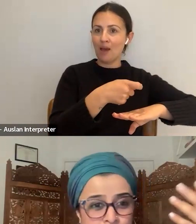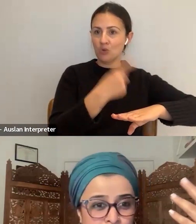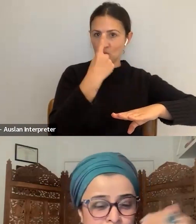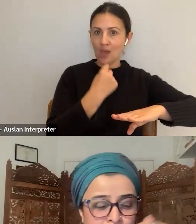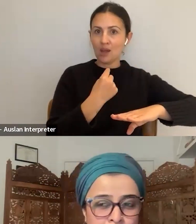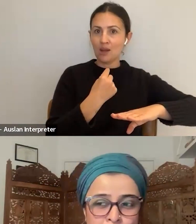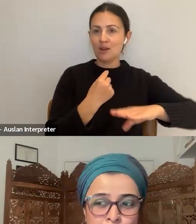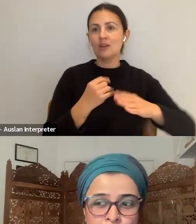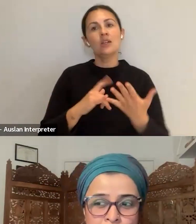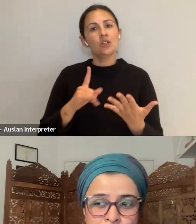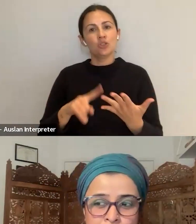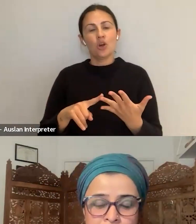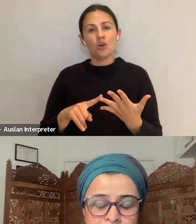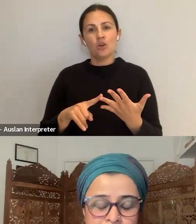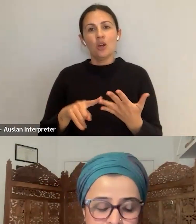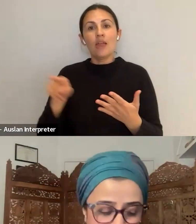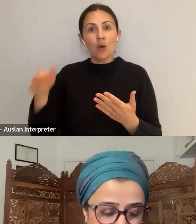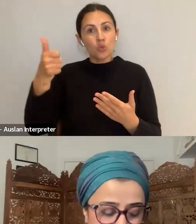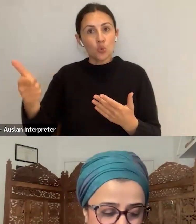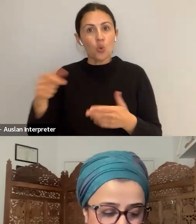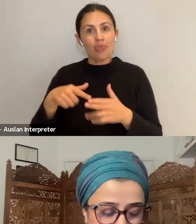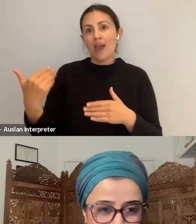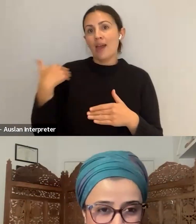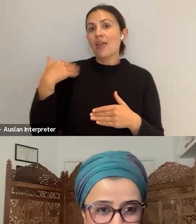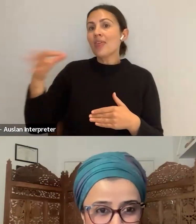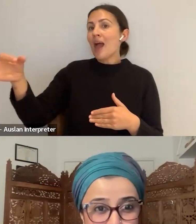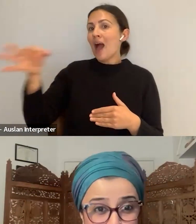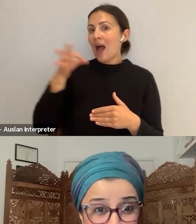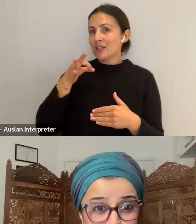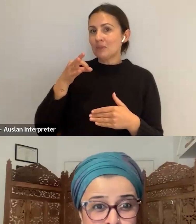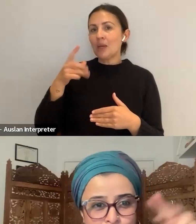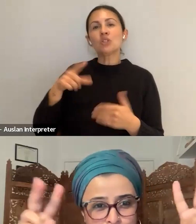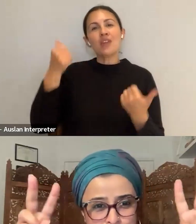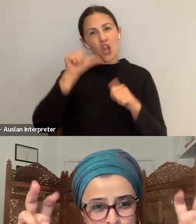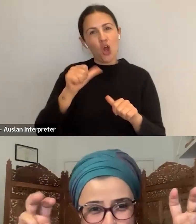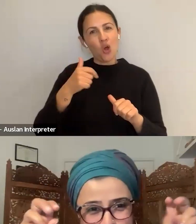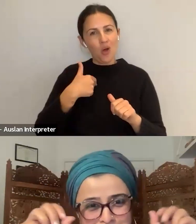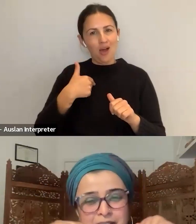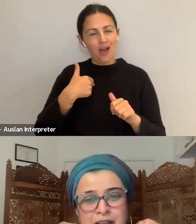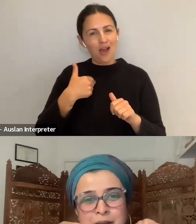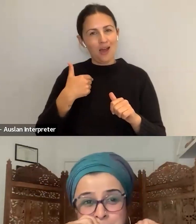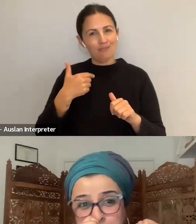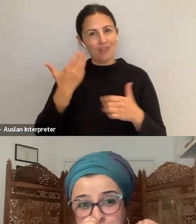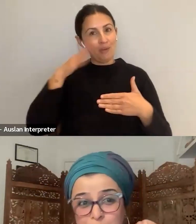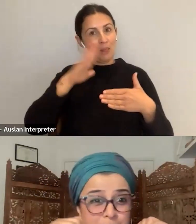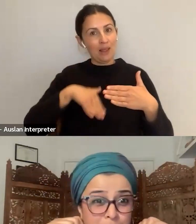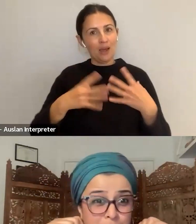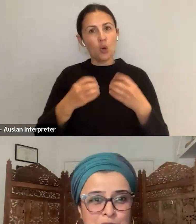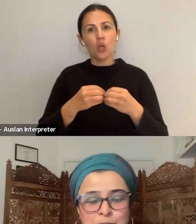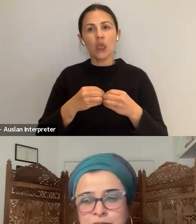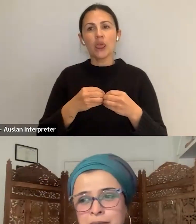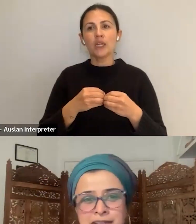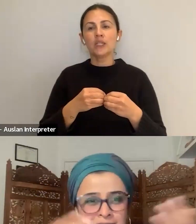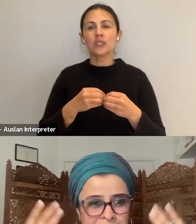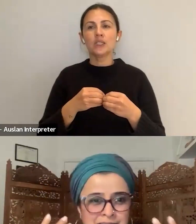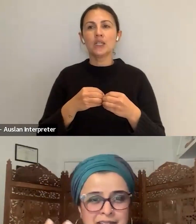I appreciate the call out from the training body to ask me to share this with my people, which I was happy